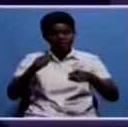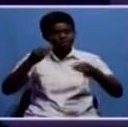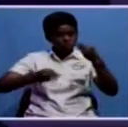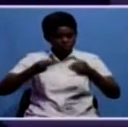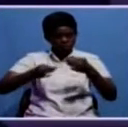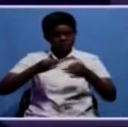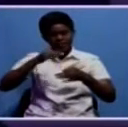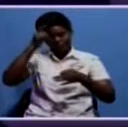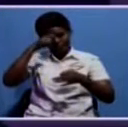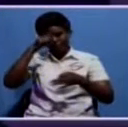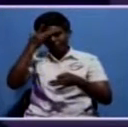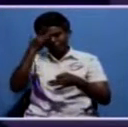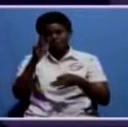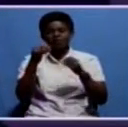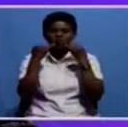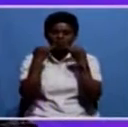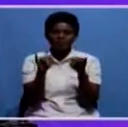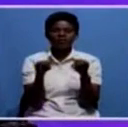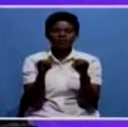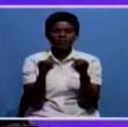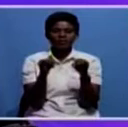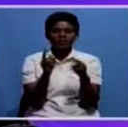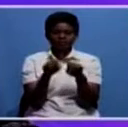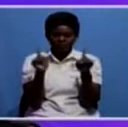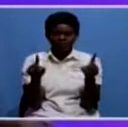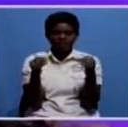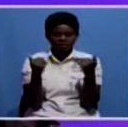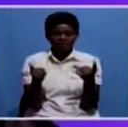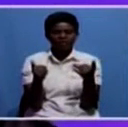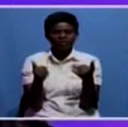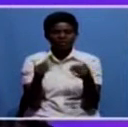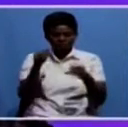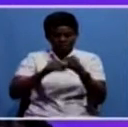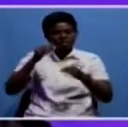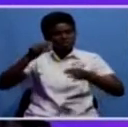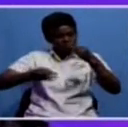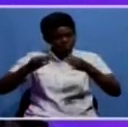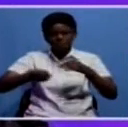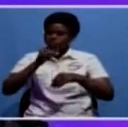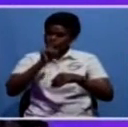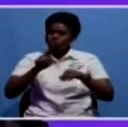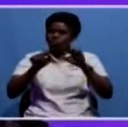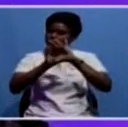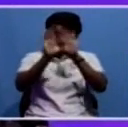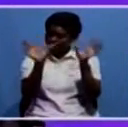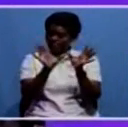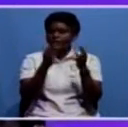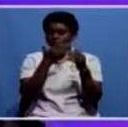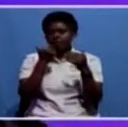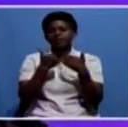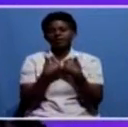is intelligence information. But facts will be determined in a court of law. Let us be very clear.